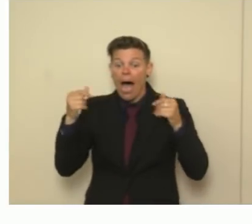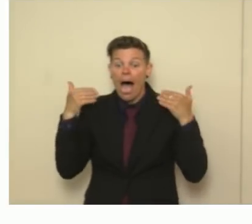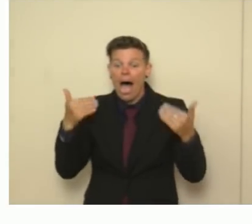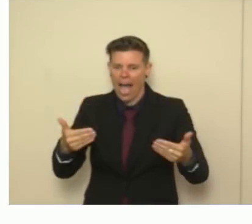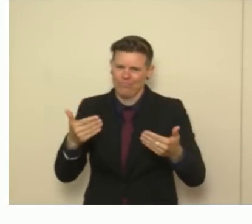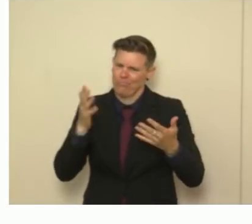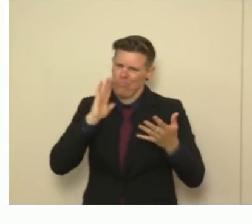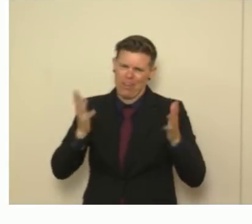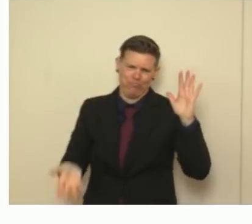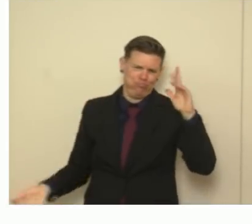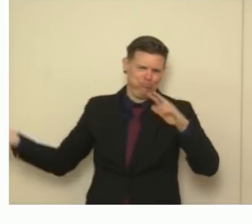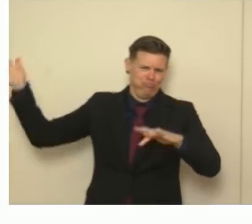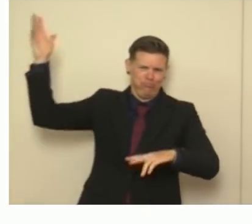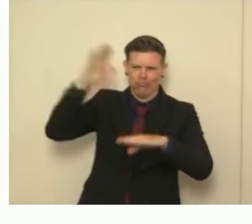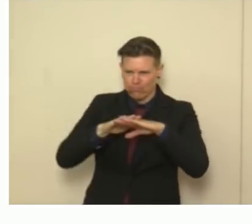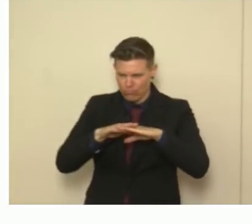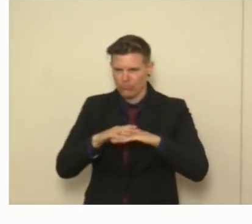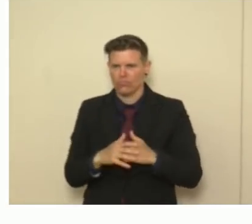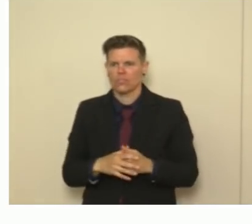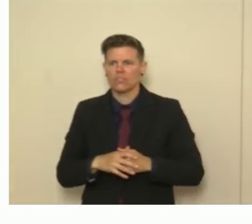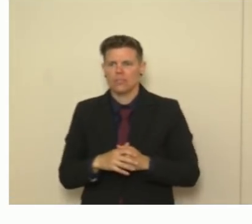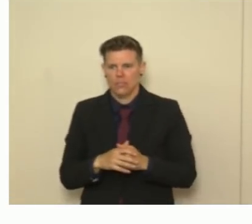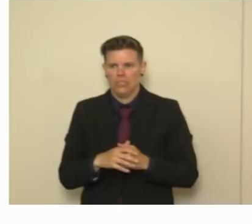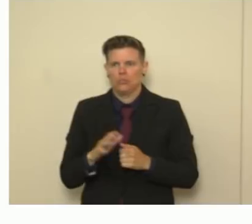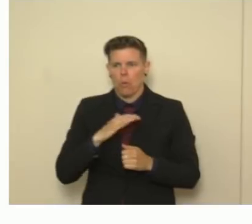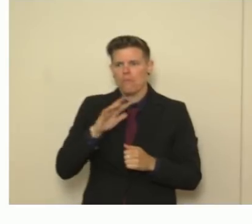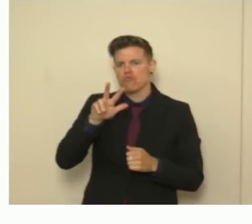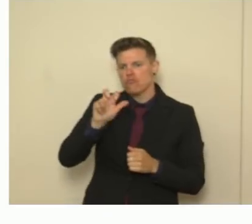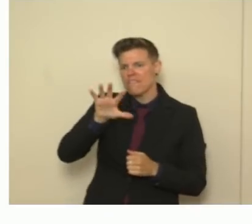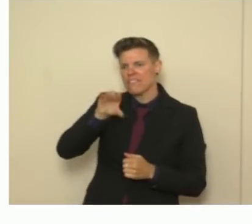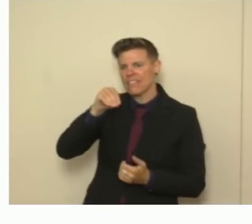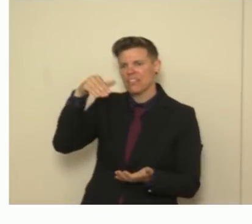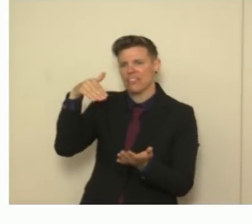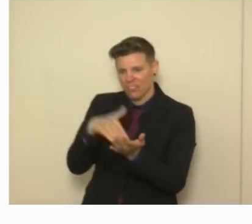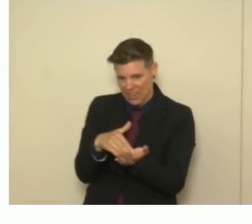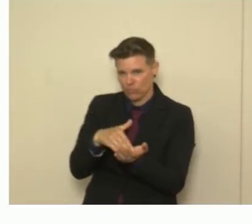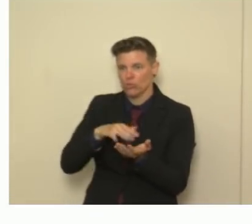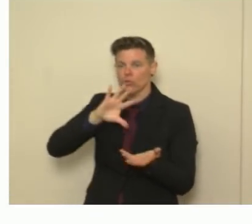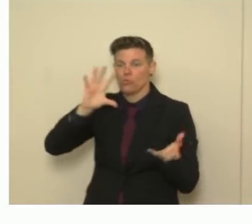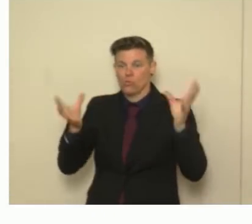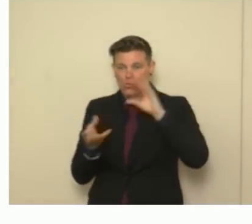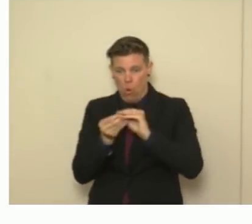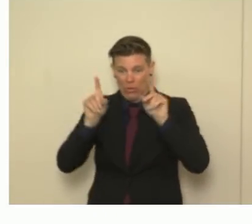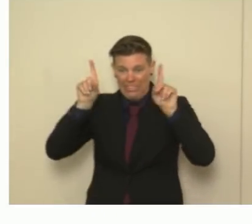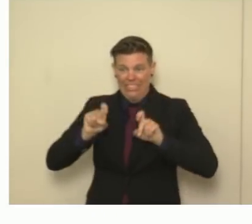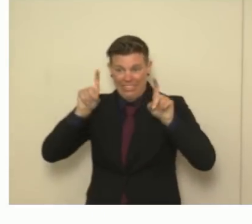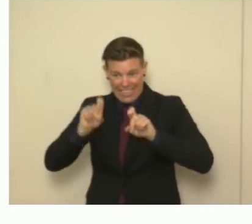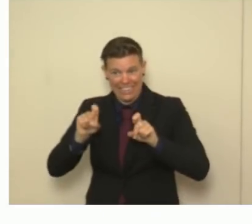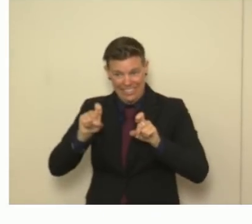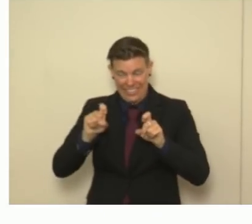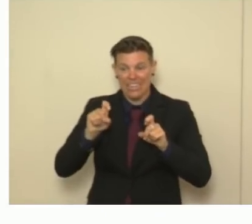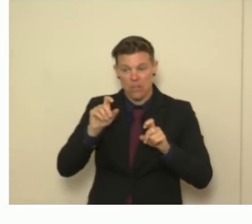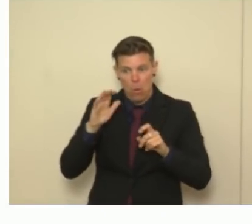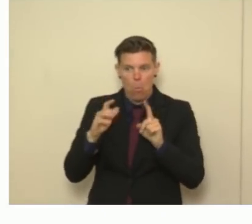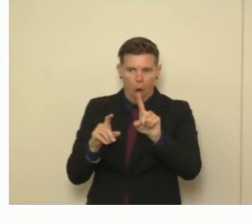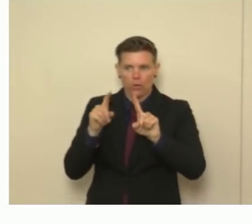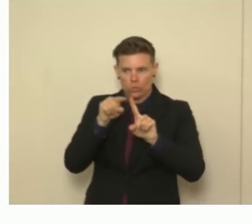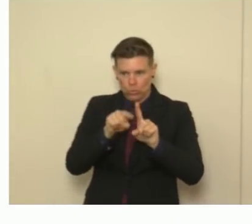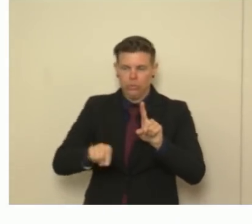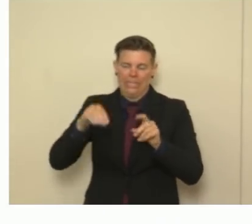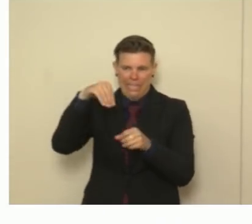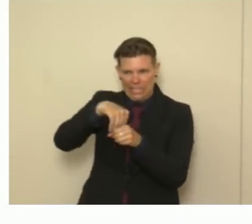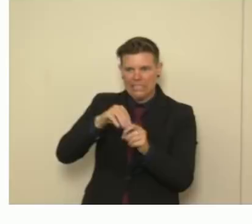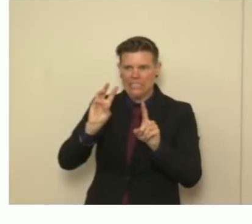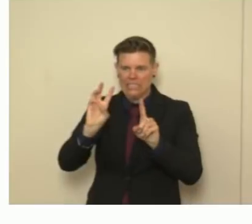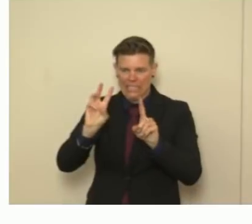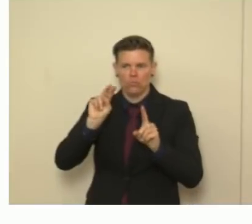Testing capacity, I noted that number, 350,000 total tests, which works out to 1 in 6 New Mexicans having been tested, which is